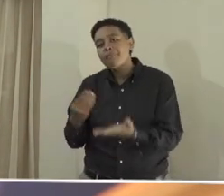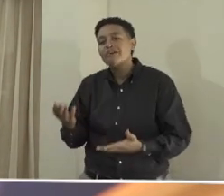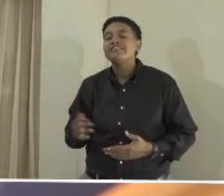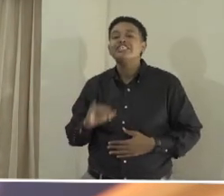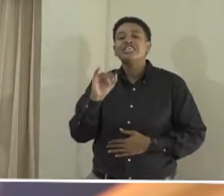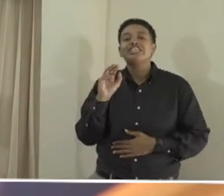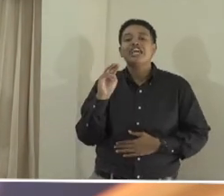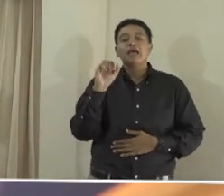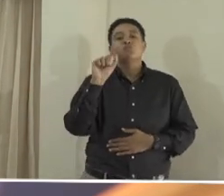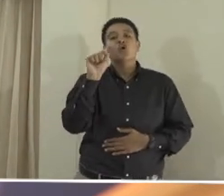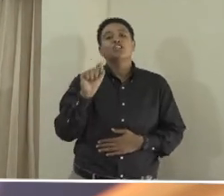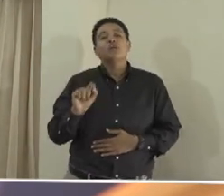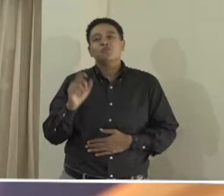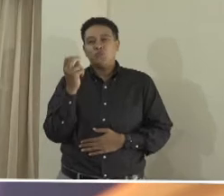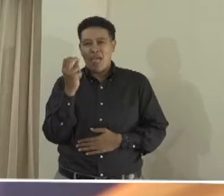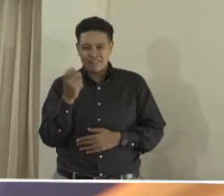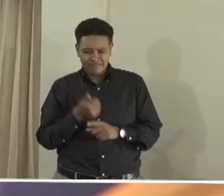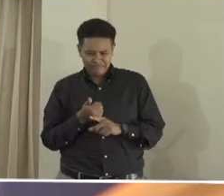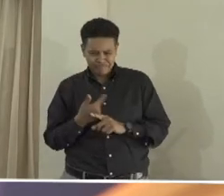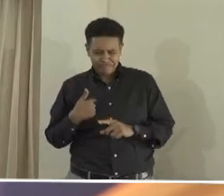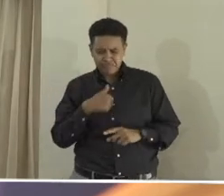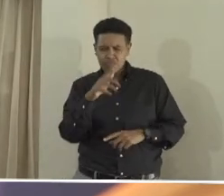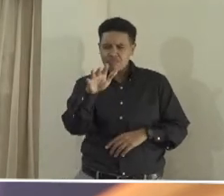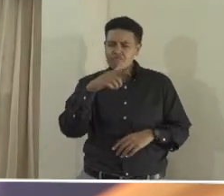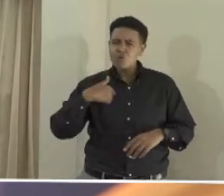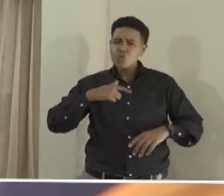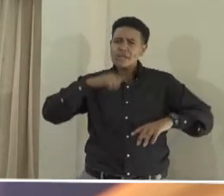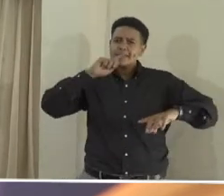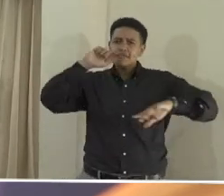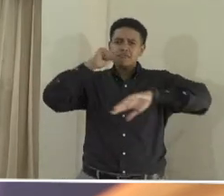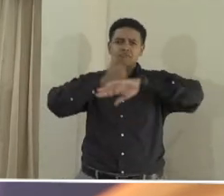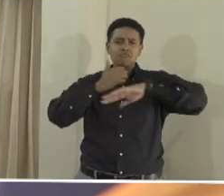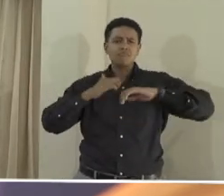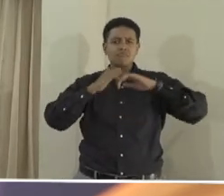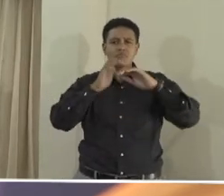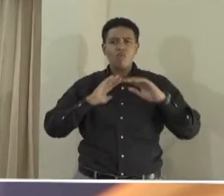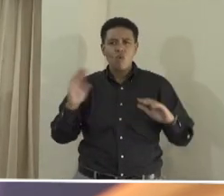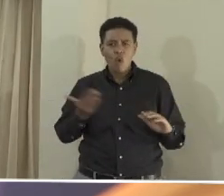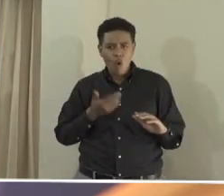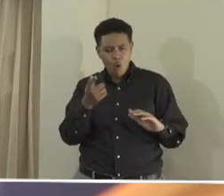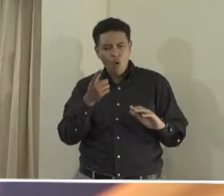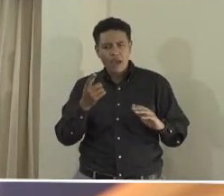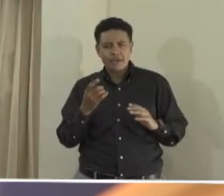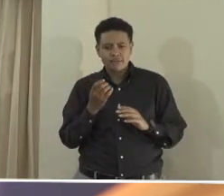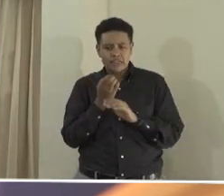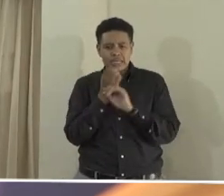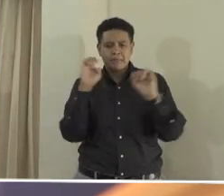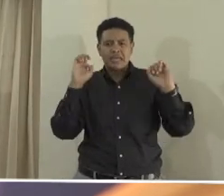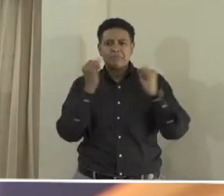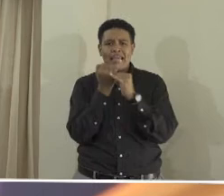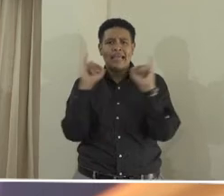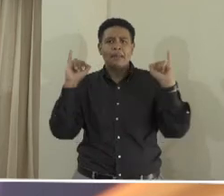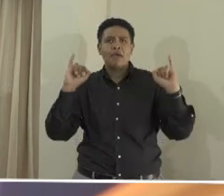12. We mark our emancipation and independence anniversaries this year